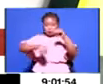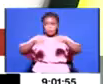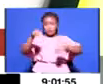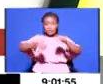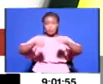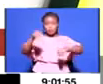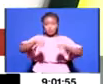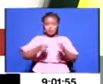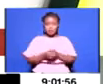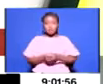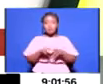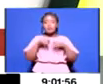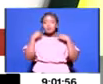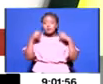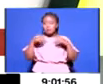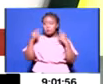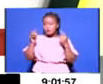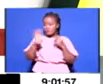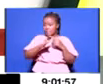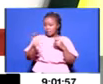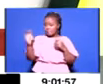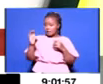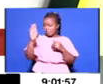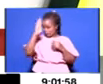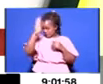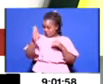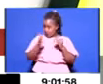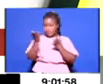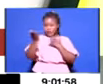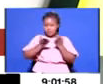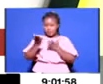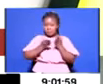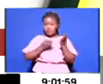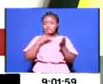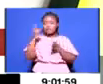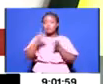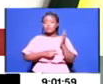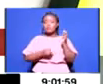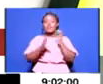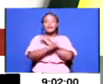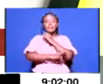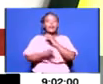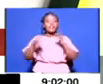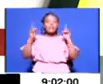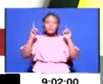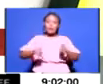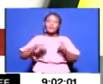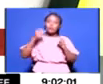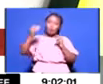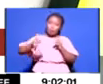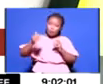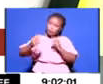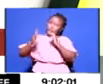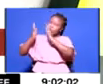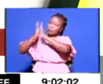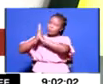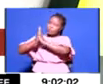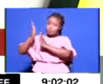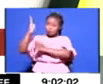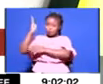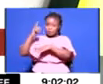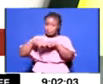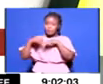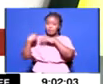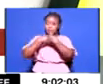clergy in the Easter Sunday services said there was need for the nation to always turn to God when confronted with challenges,